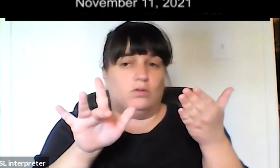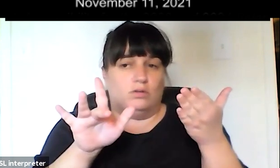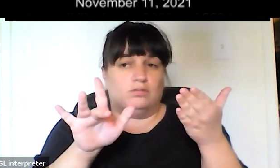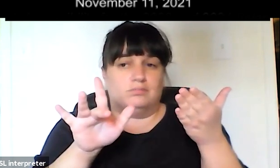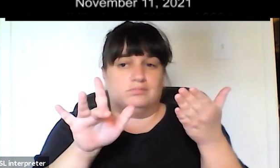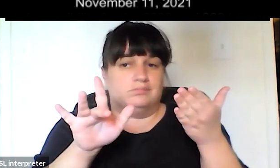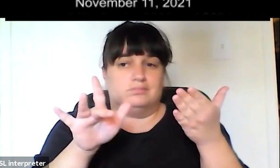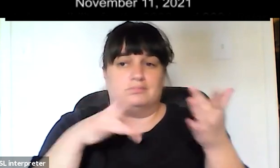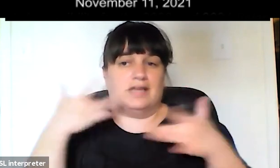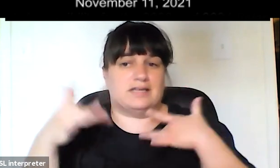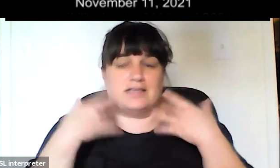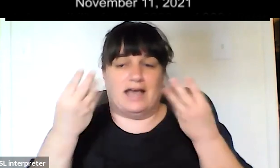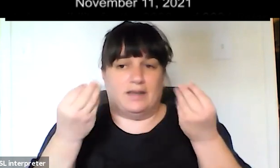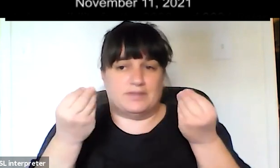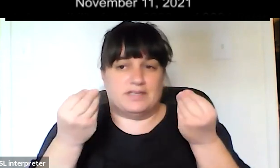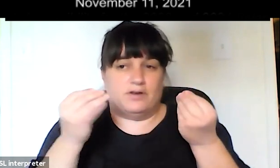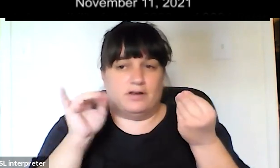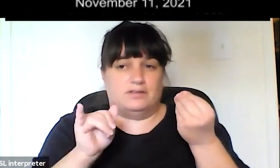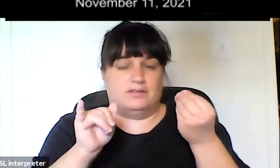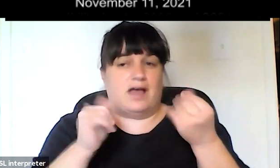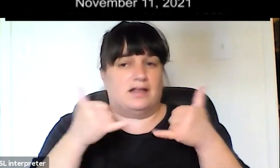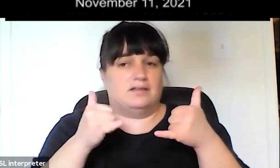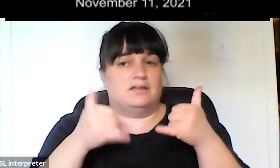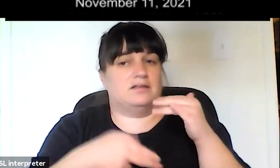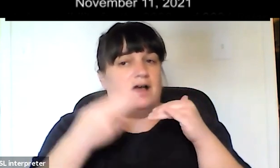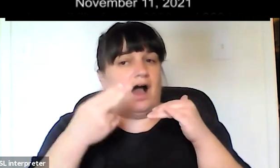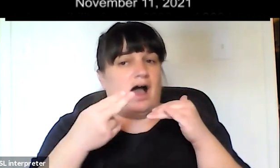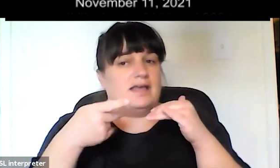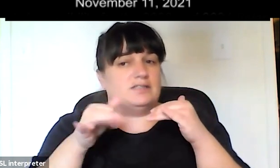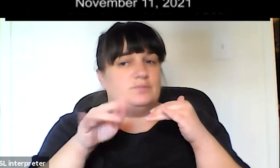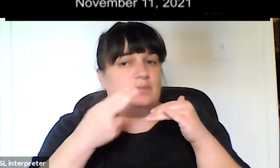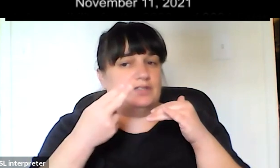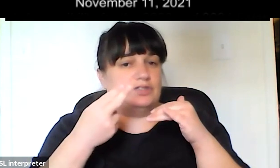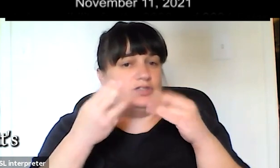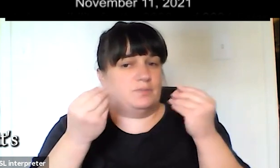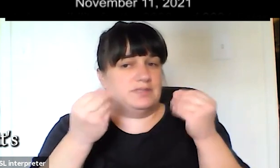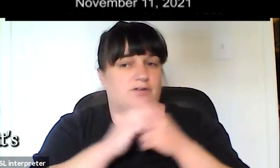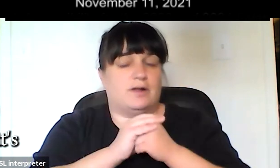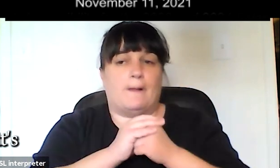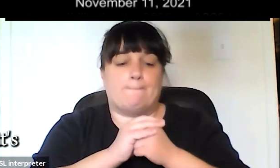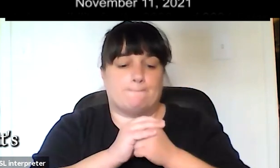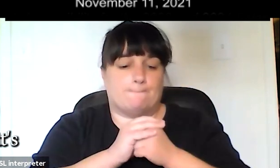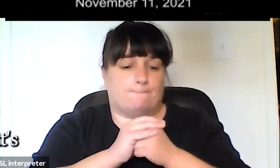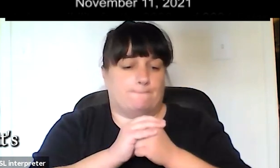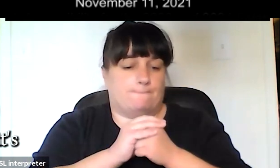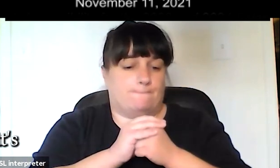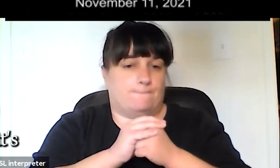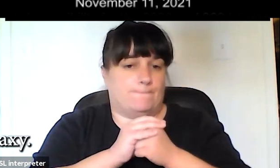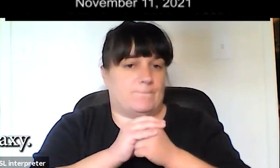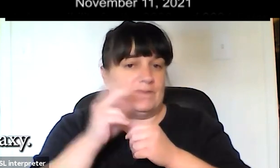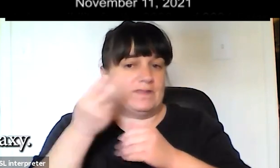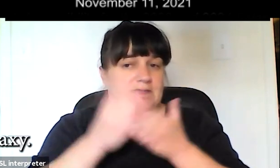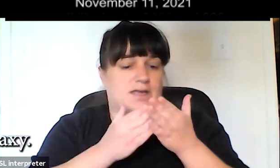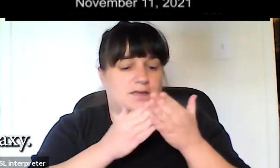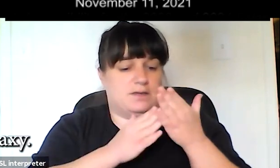really exciting material. And so that is played as the highest pitch material. Now, the second piece that I'm going to play,